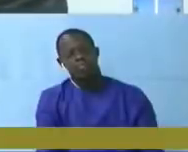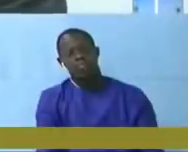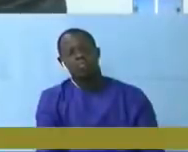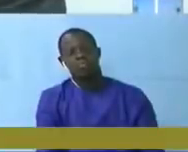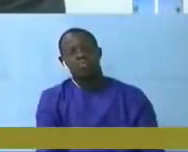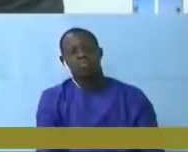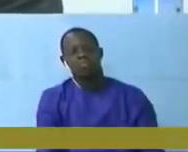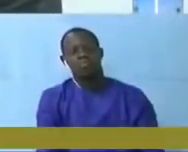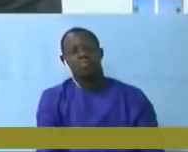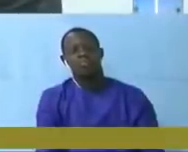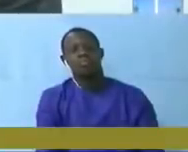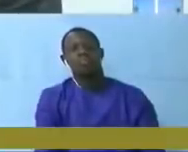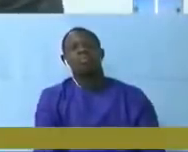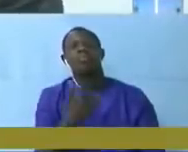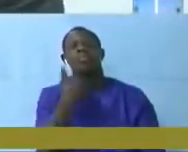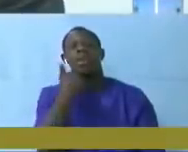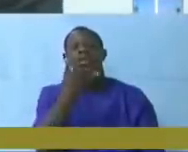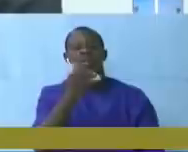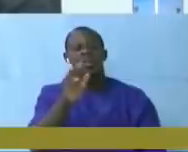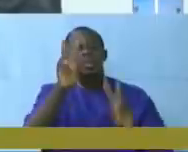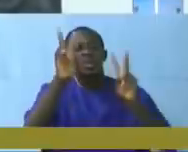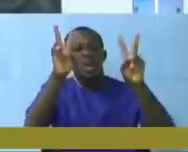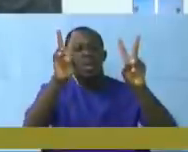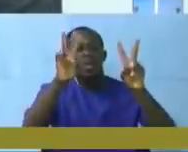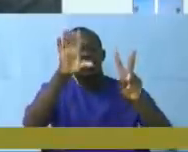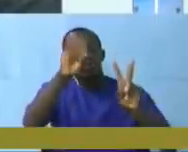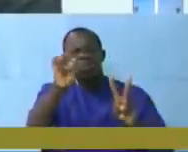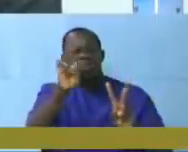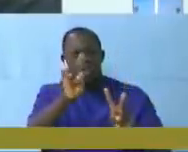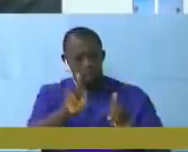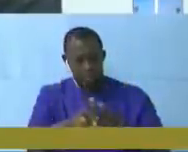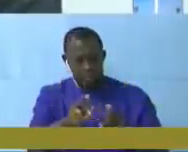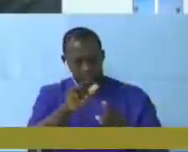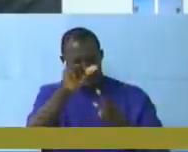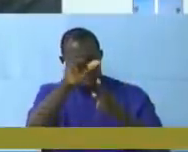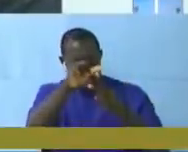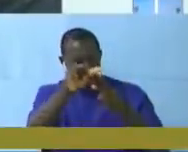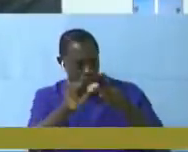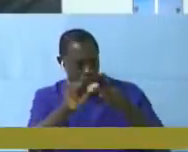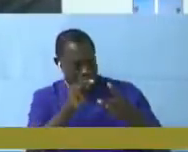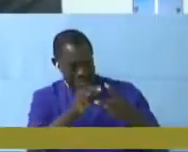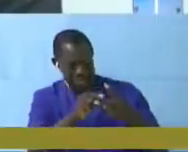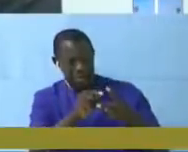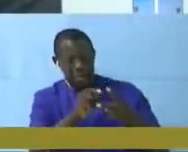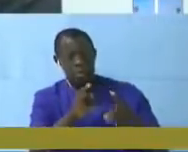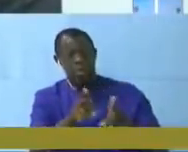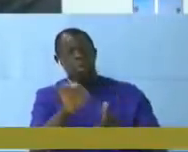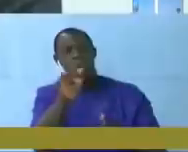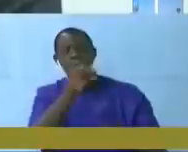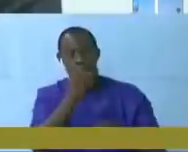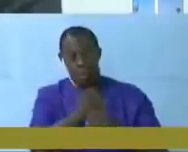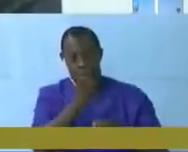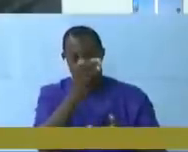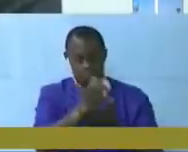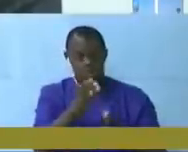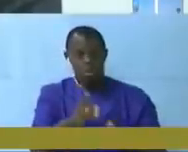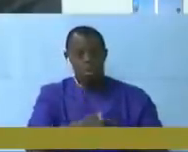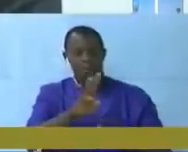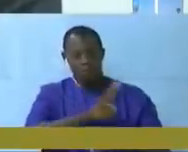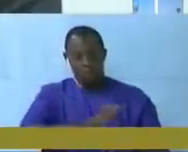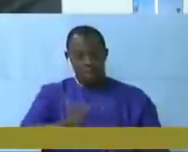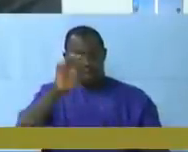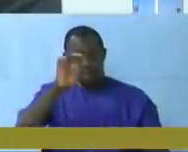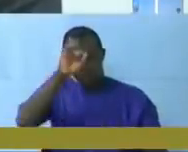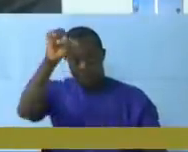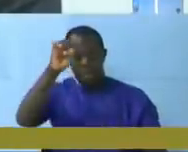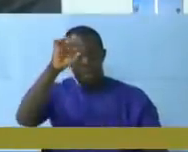Jammeh deal with this provision which ensured that the vice president is elected on the